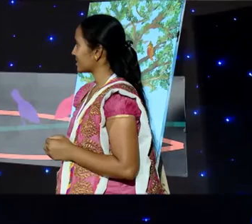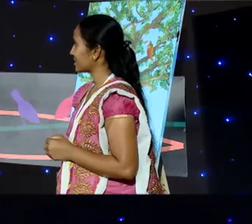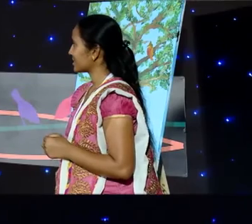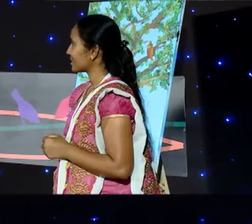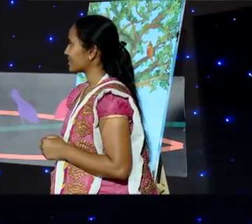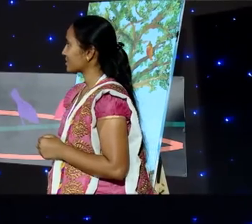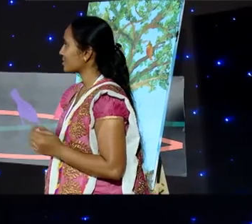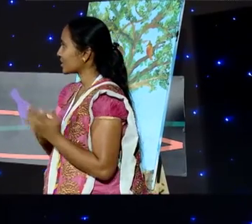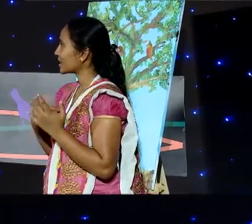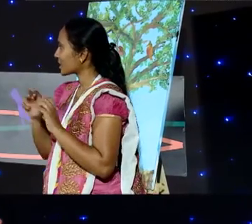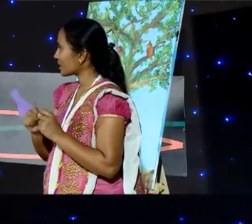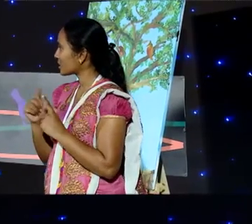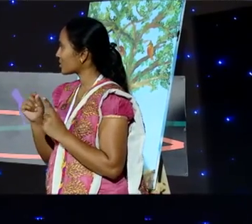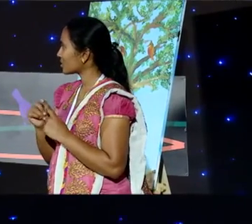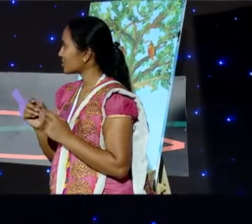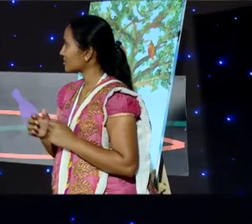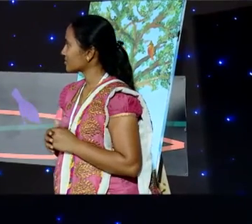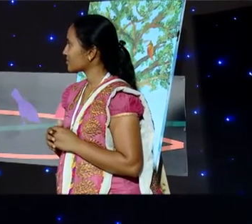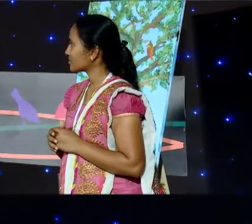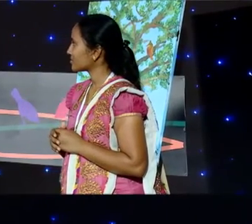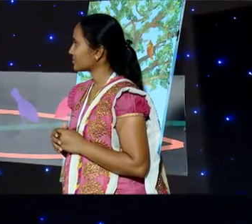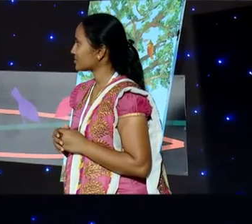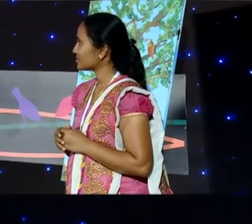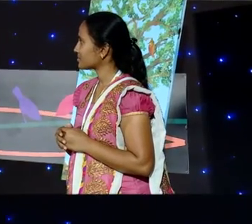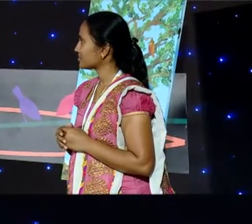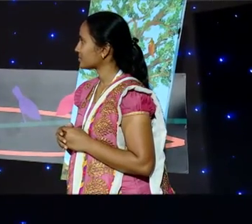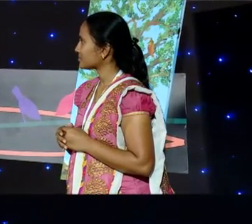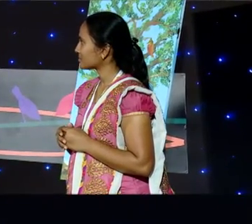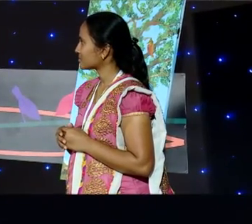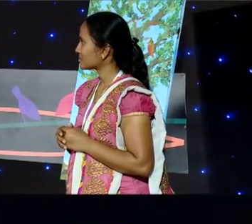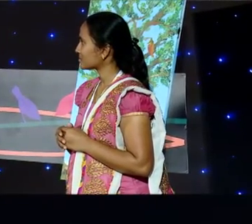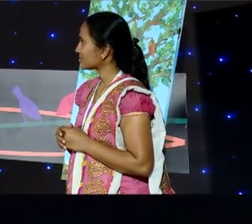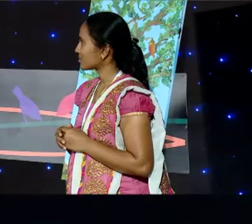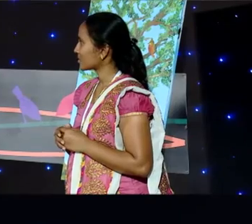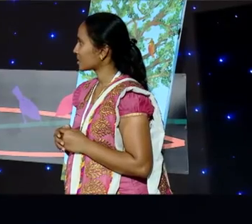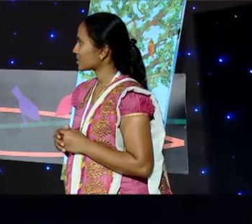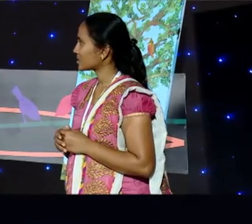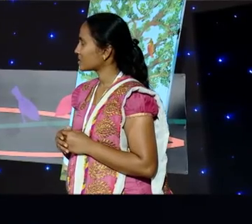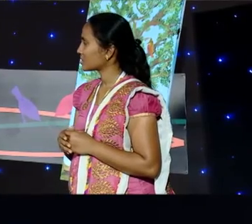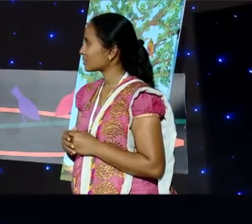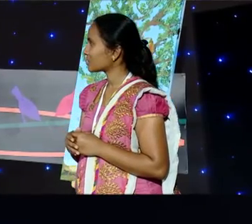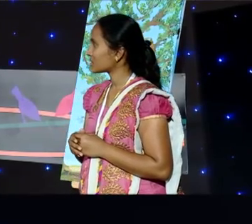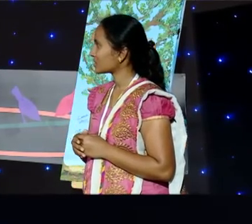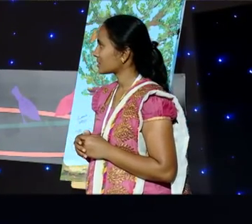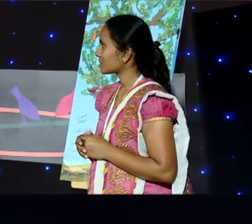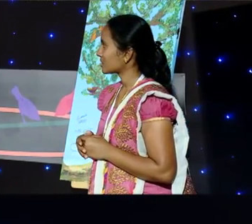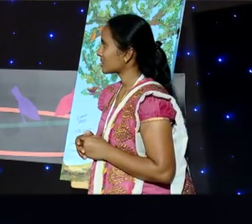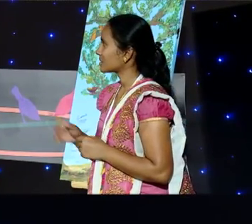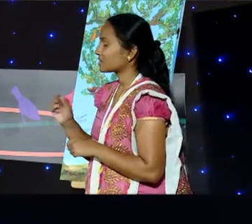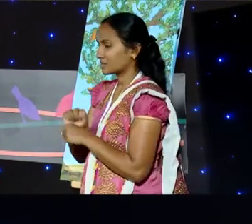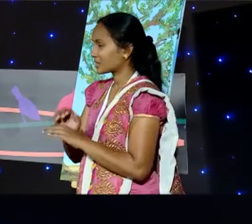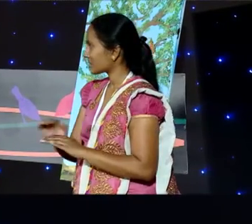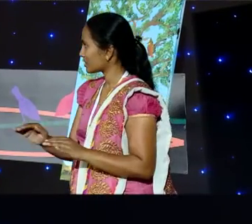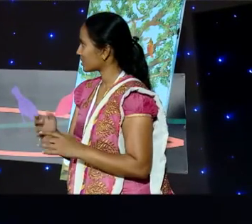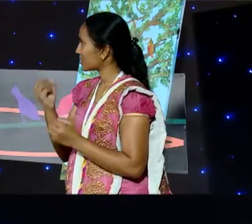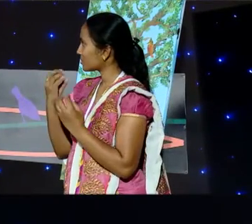I do? She decides from the next day, she is going through the trash. She's been a janitor at a school for